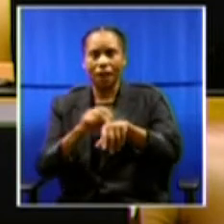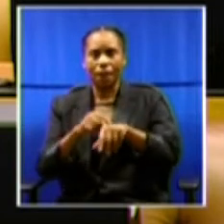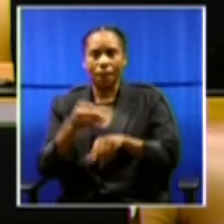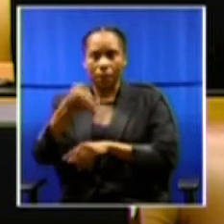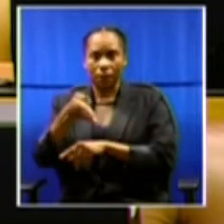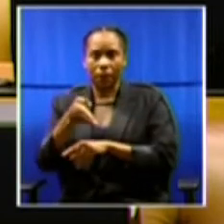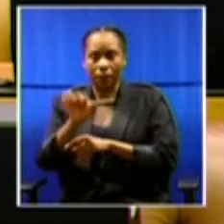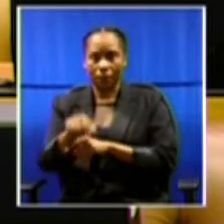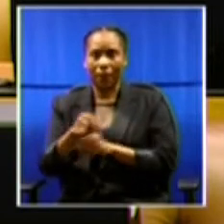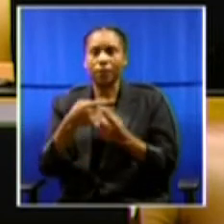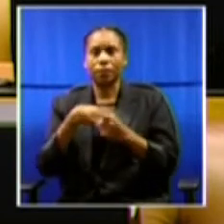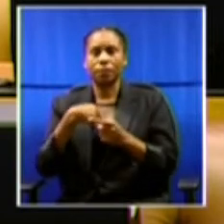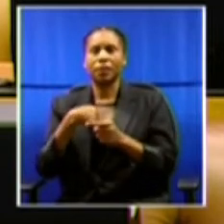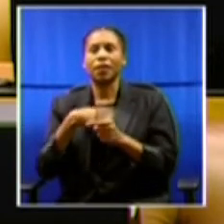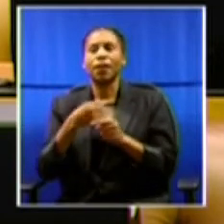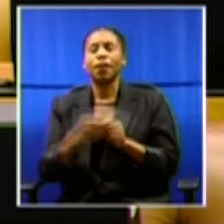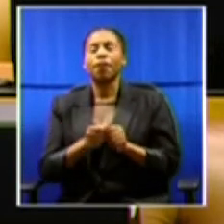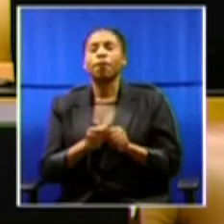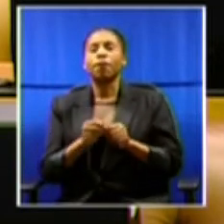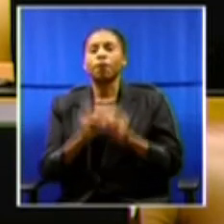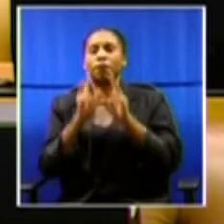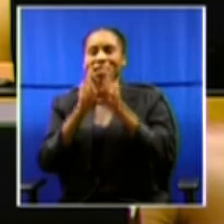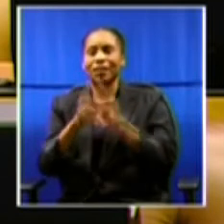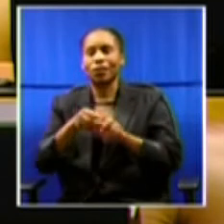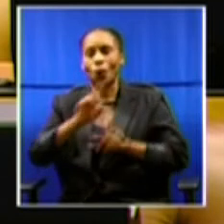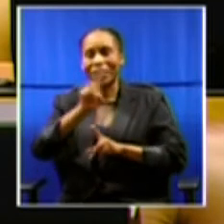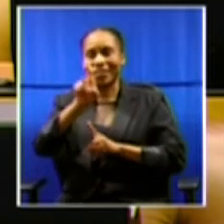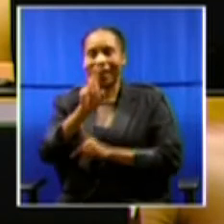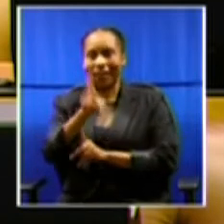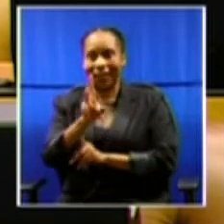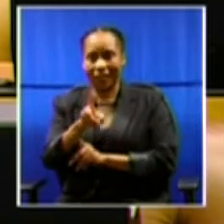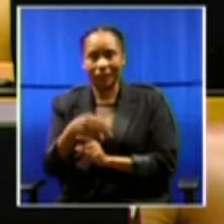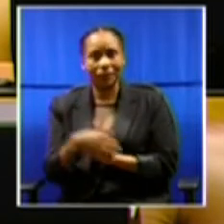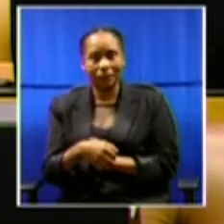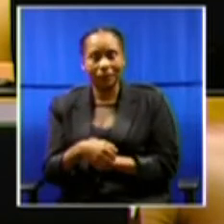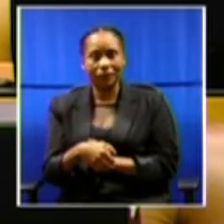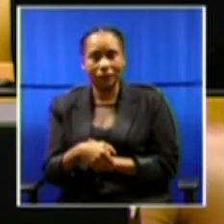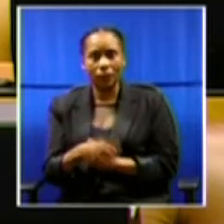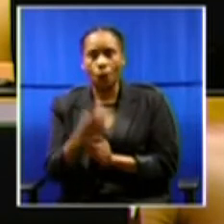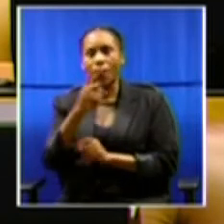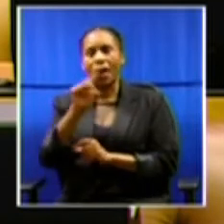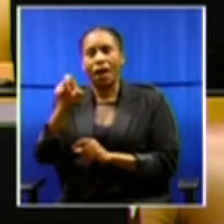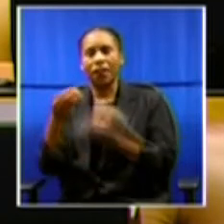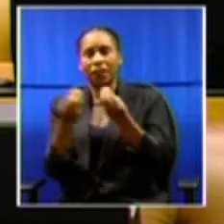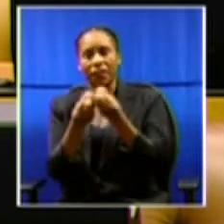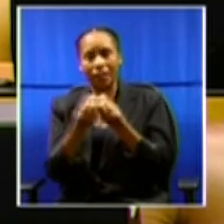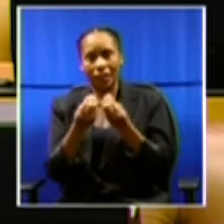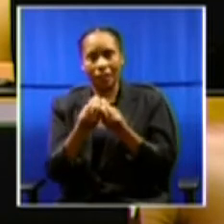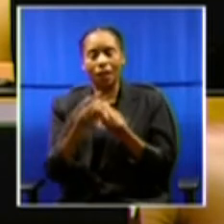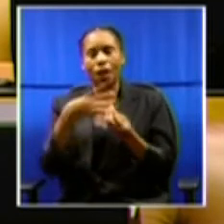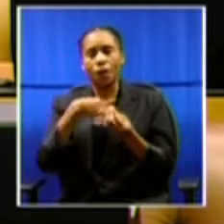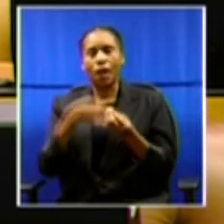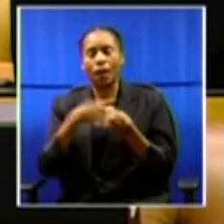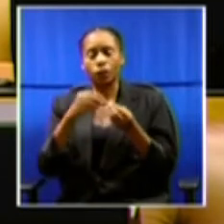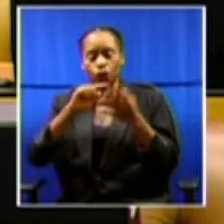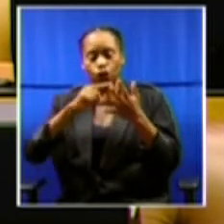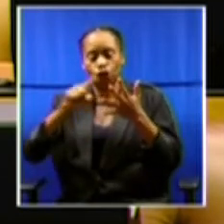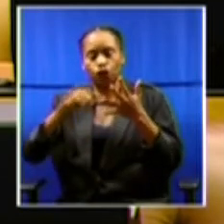will revisit the question. And one other thing that I would like to correct,